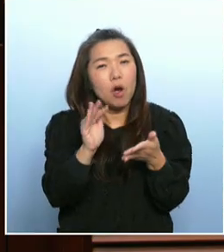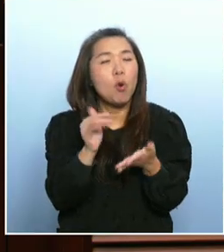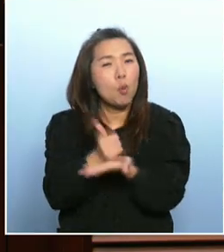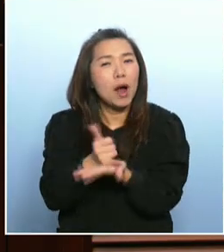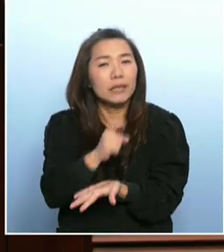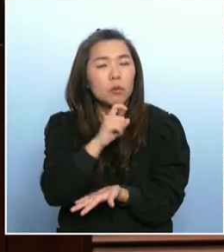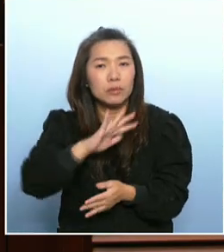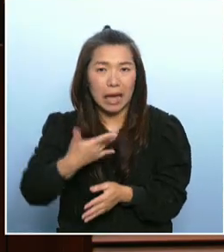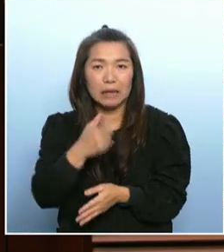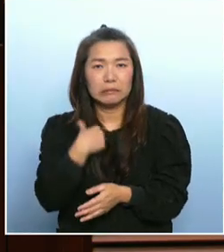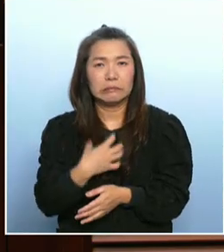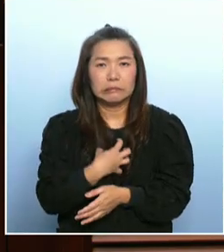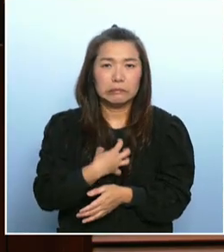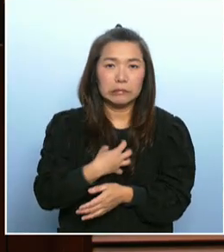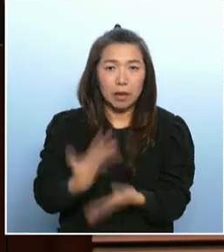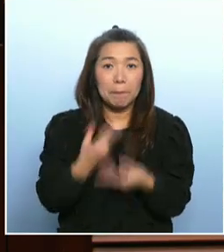The Undersecretary said that